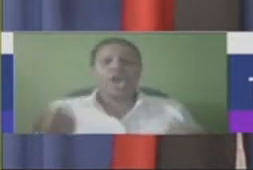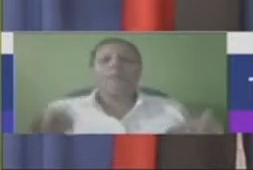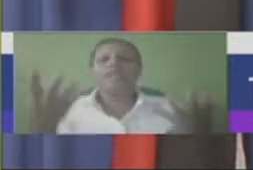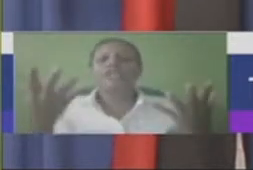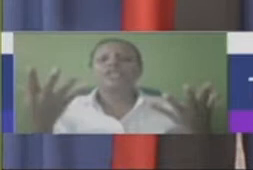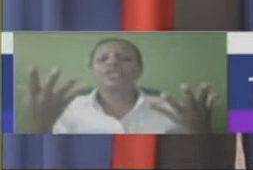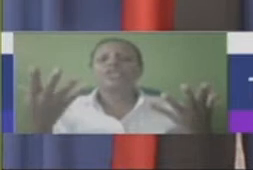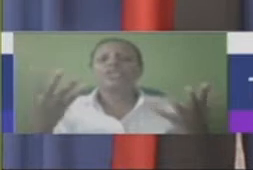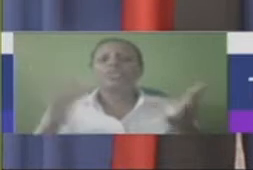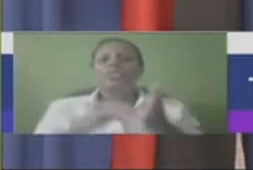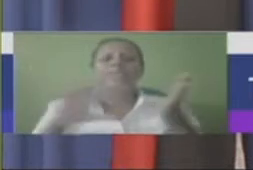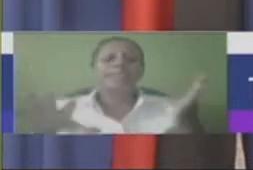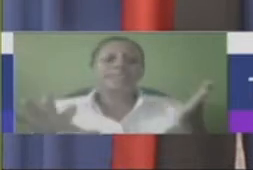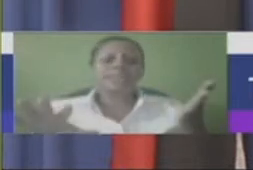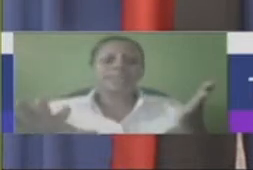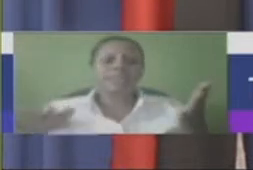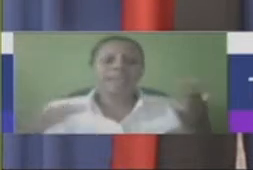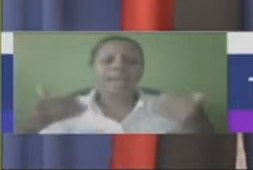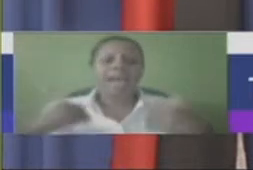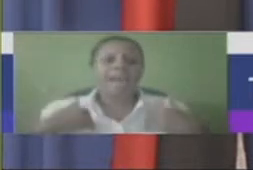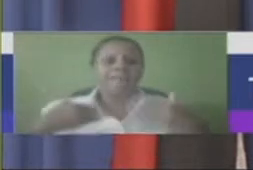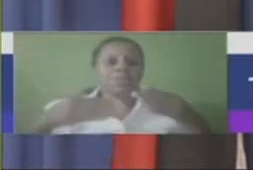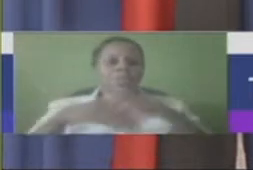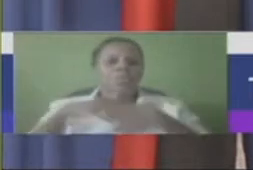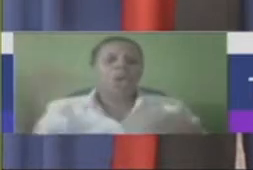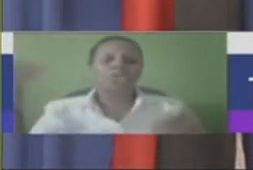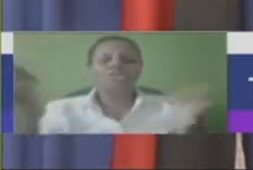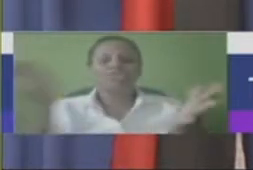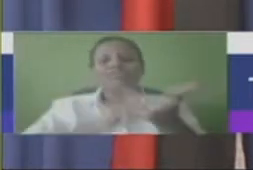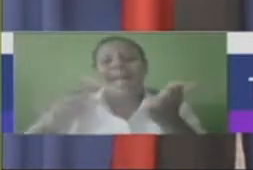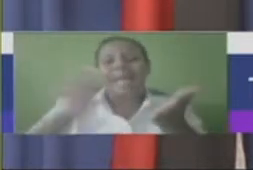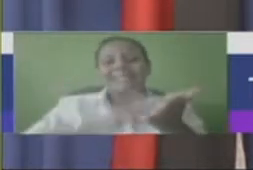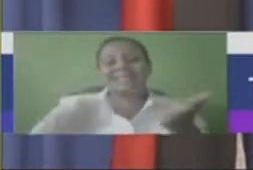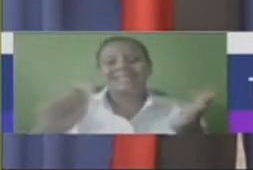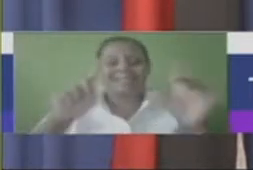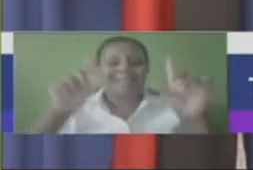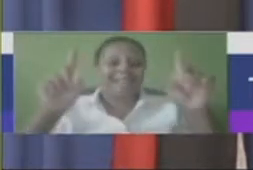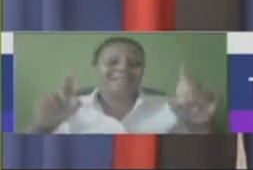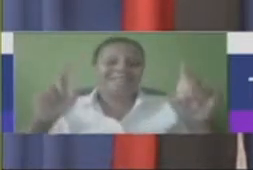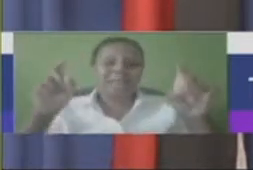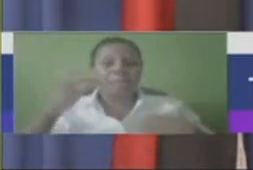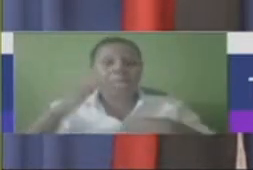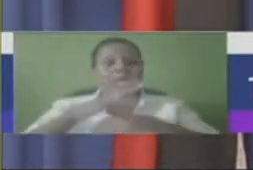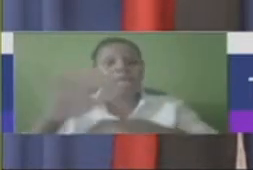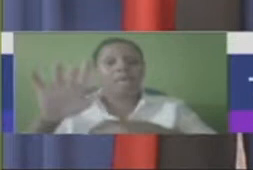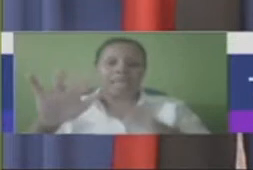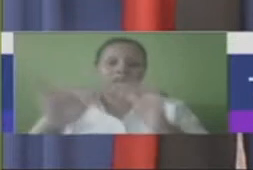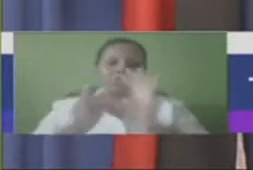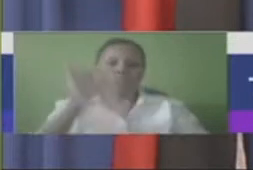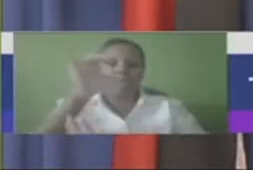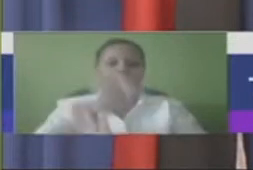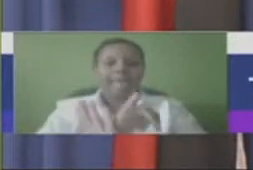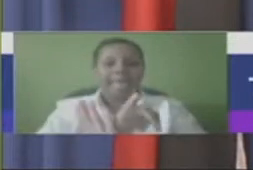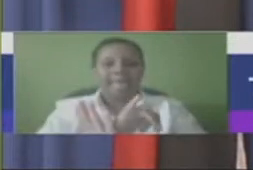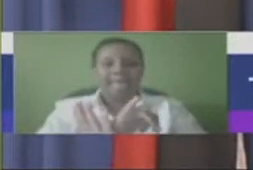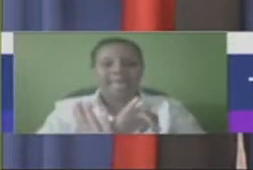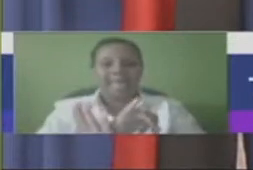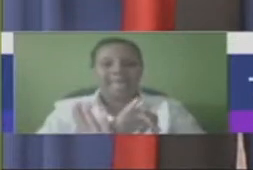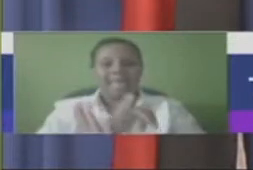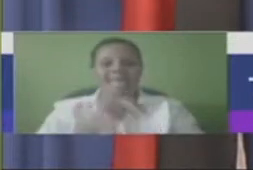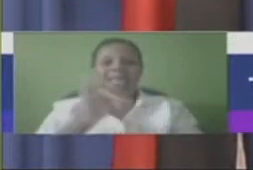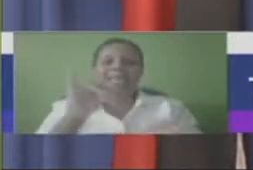exams on those days in early July. And that was one of the considerations